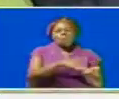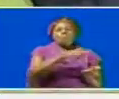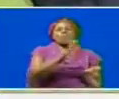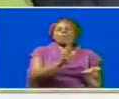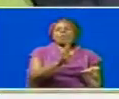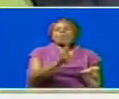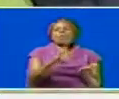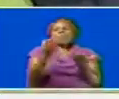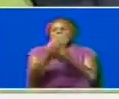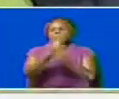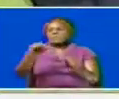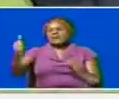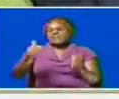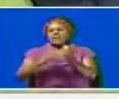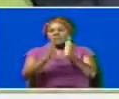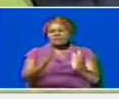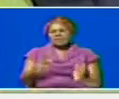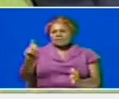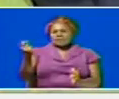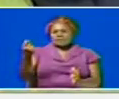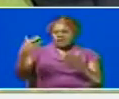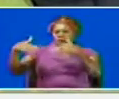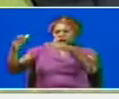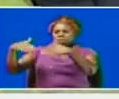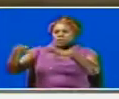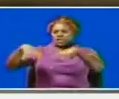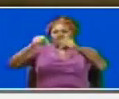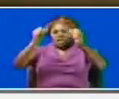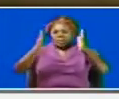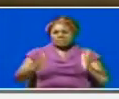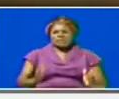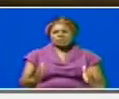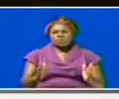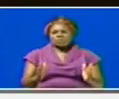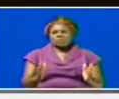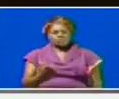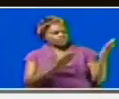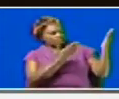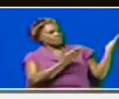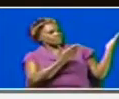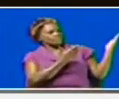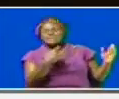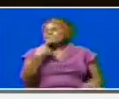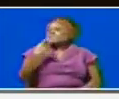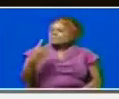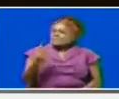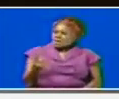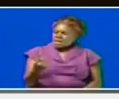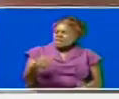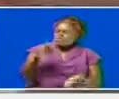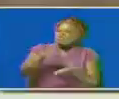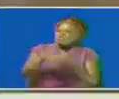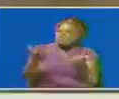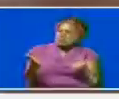To the president and other leaders. And Kenyan Diaspora Alliance Chair Dr. Shemo Chuodho argues that the current